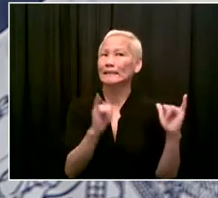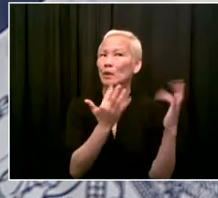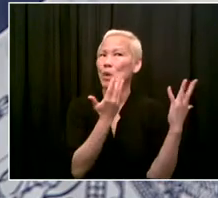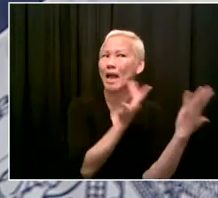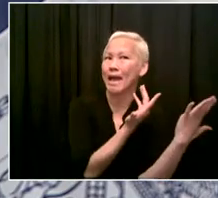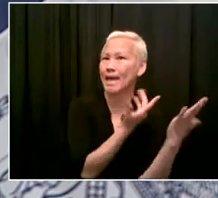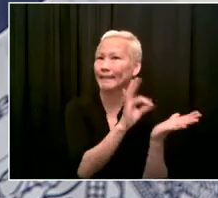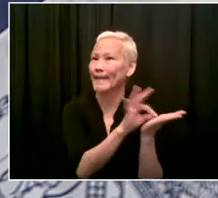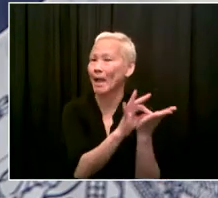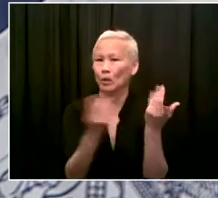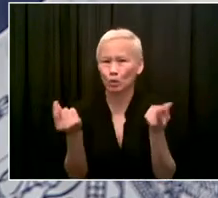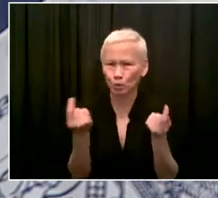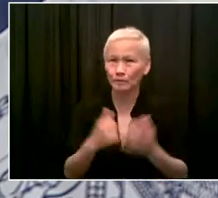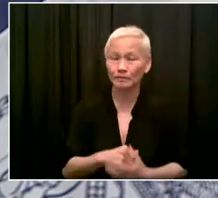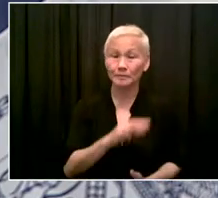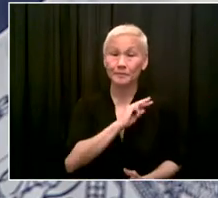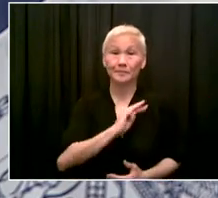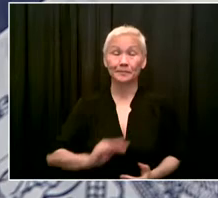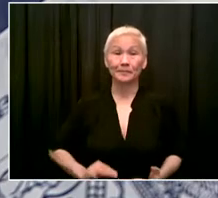to experience.